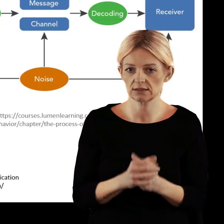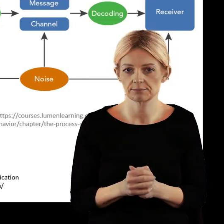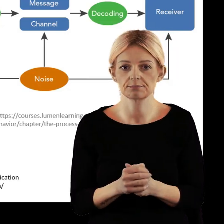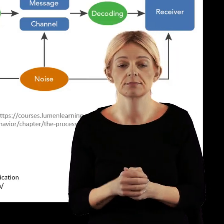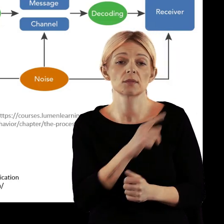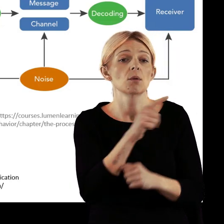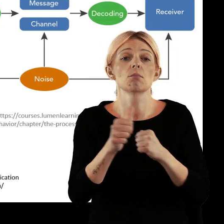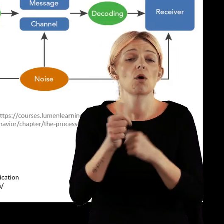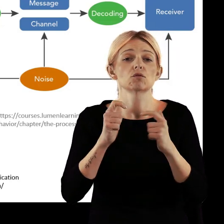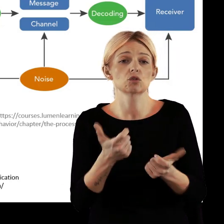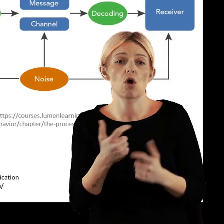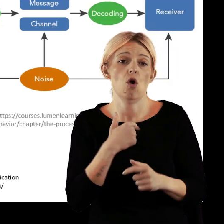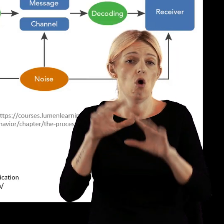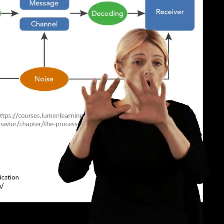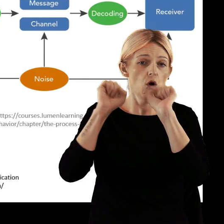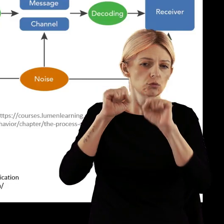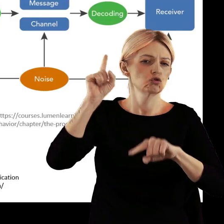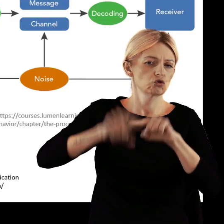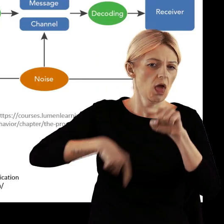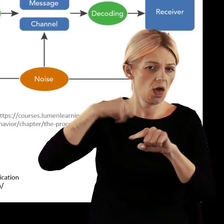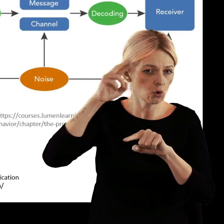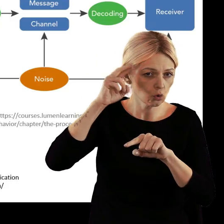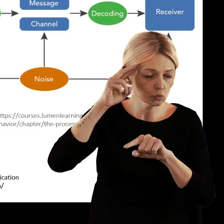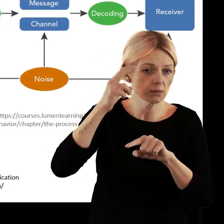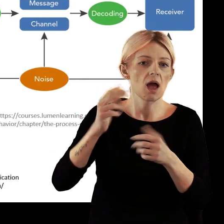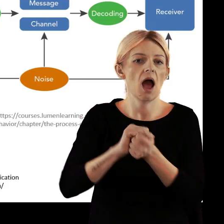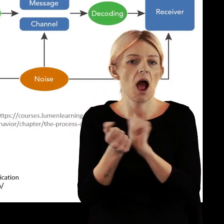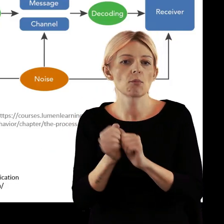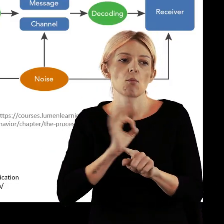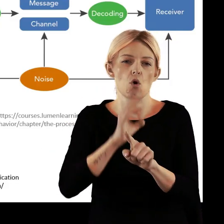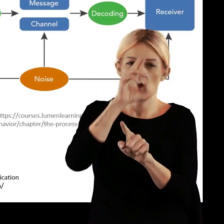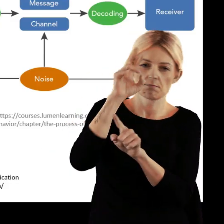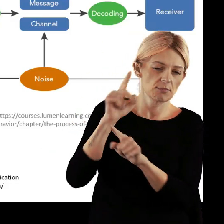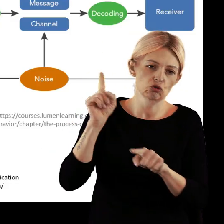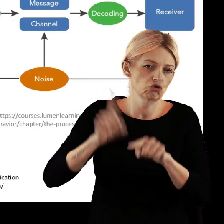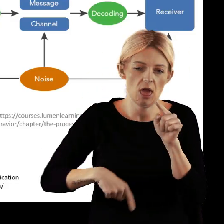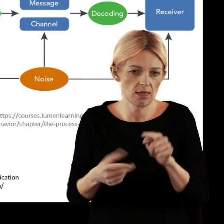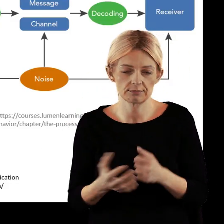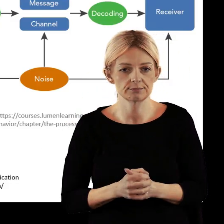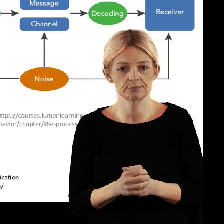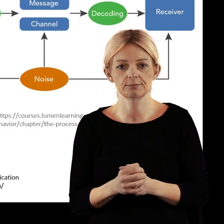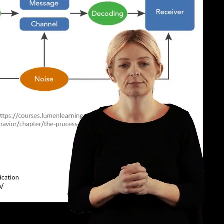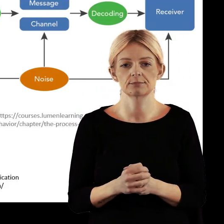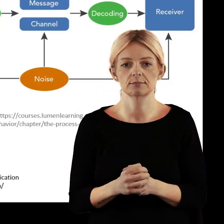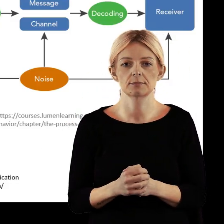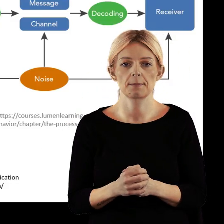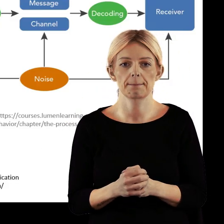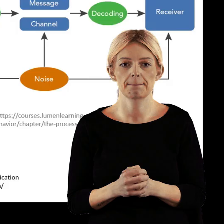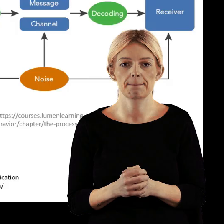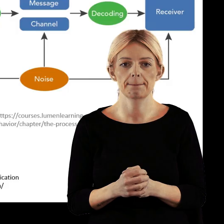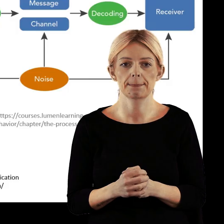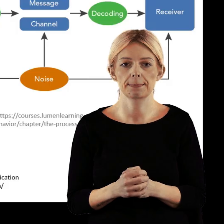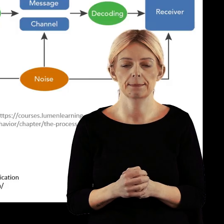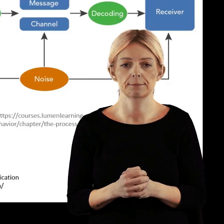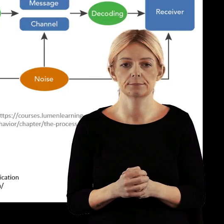sender and misinterpret the message. The final element of the communication process is a